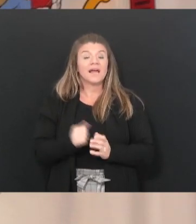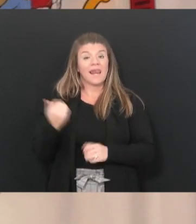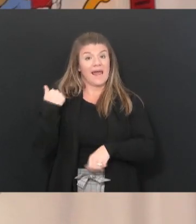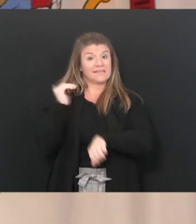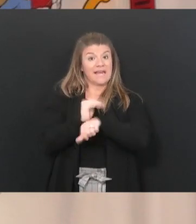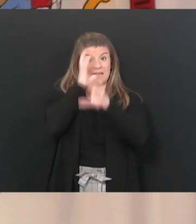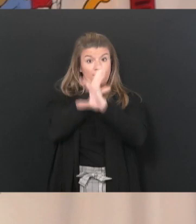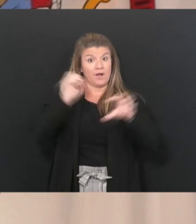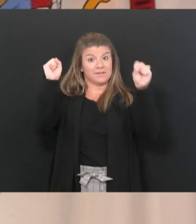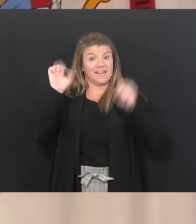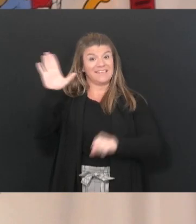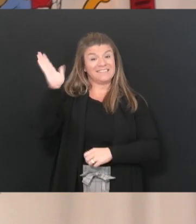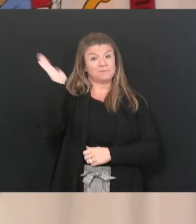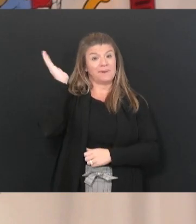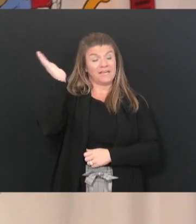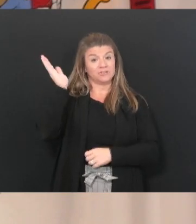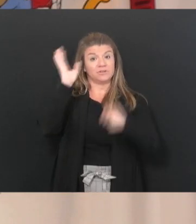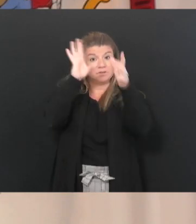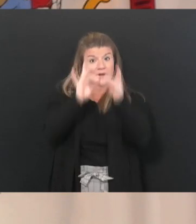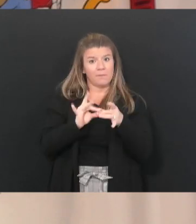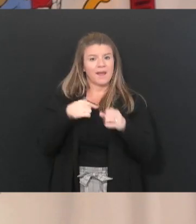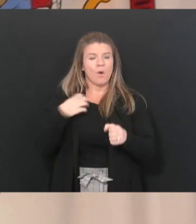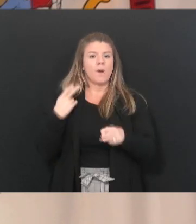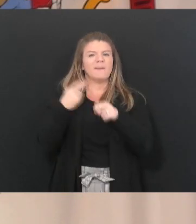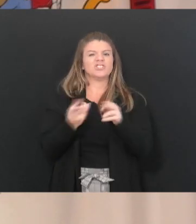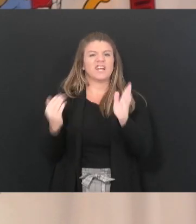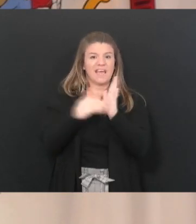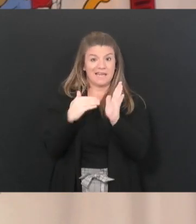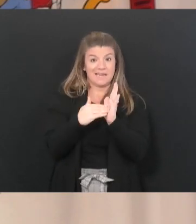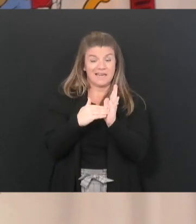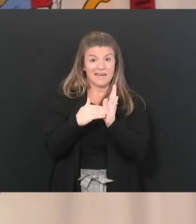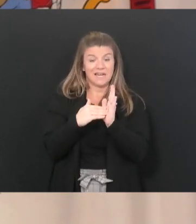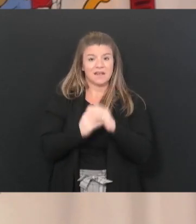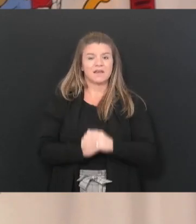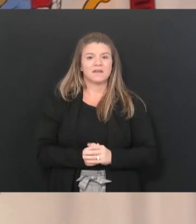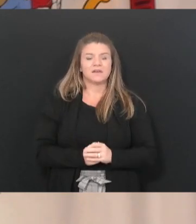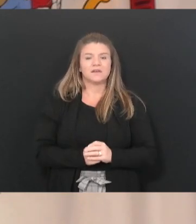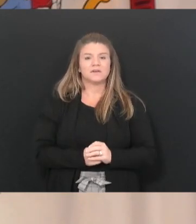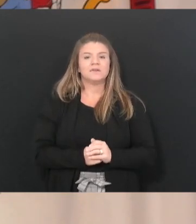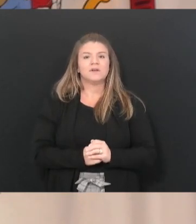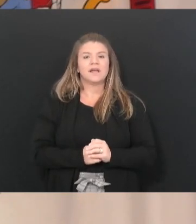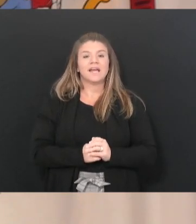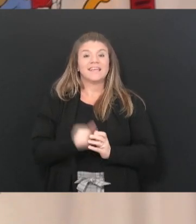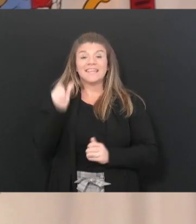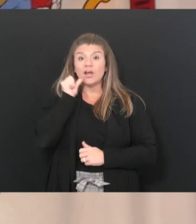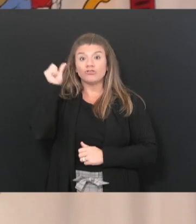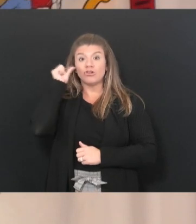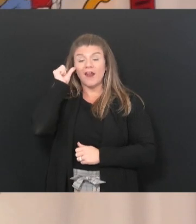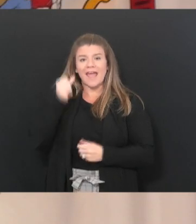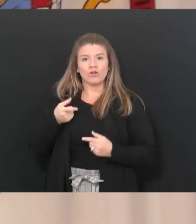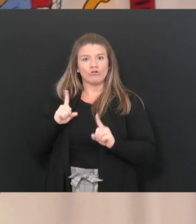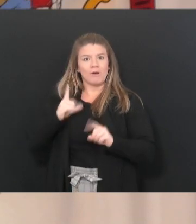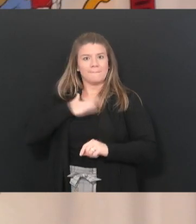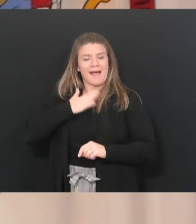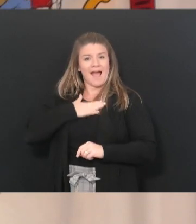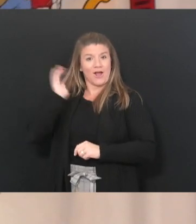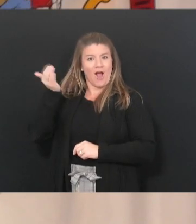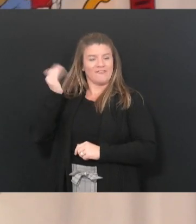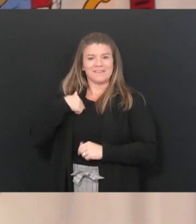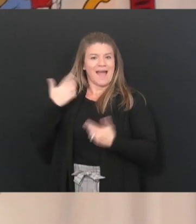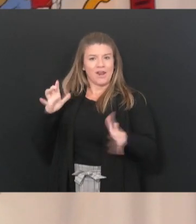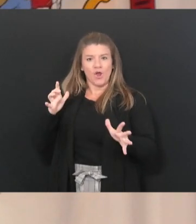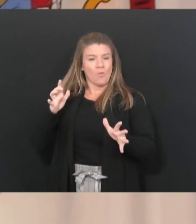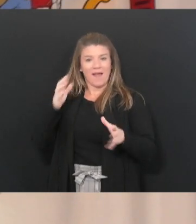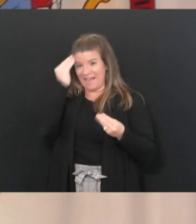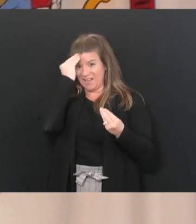last night. And you saw, I wasn't able to go through and one-up him from the standpoint of, even though